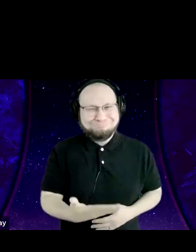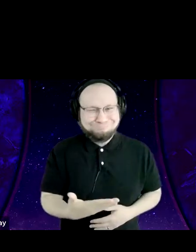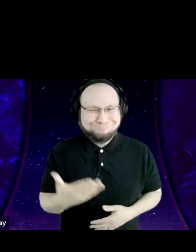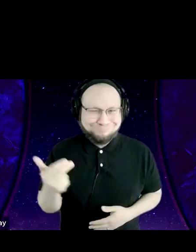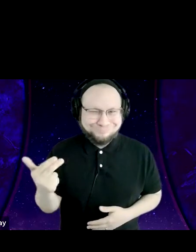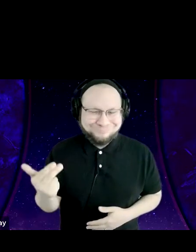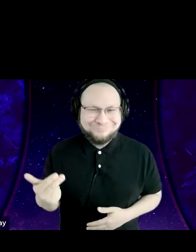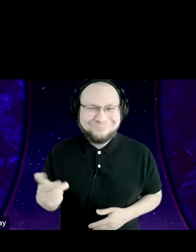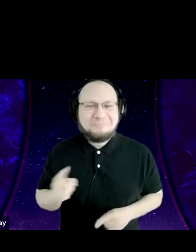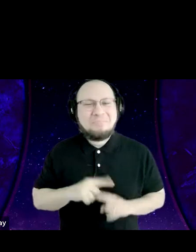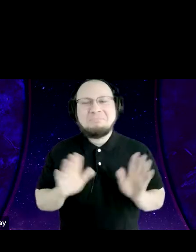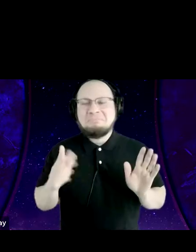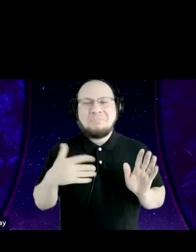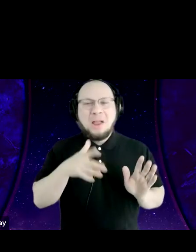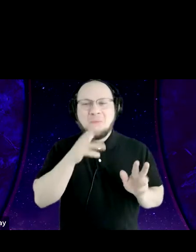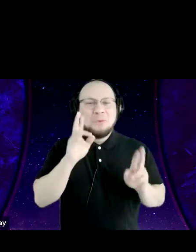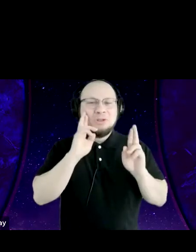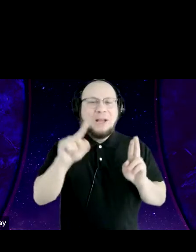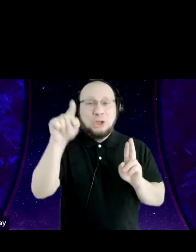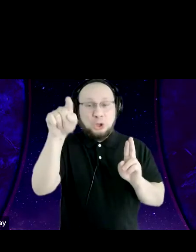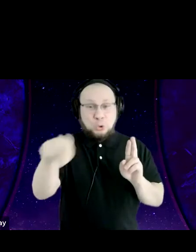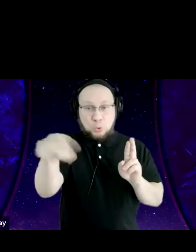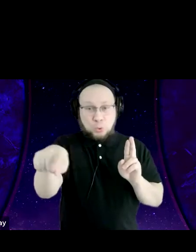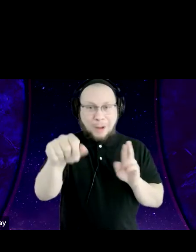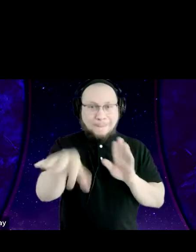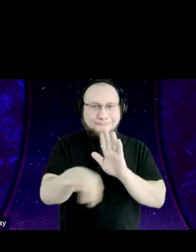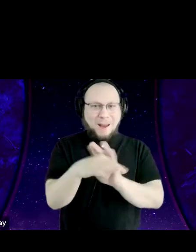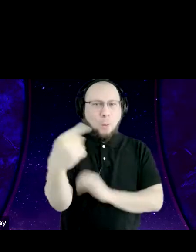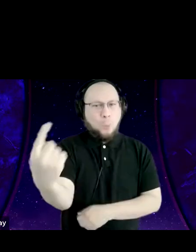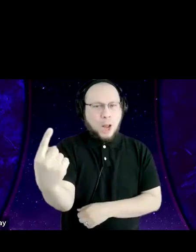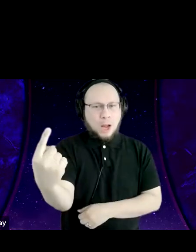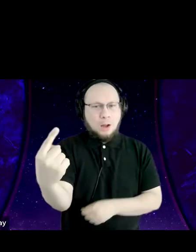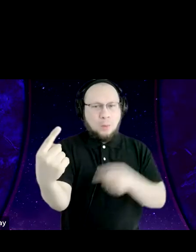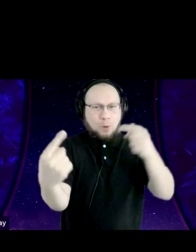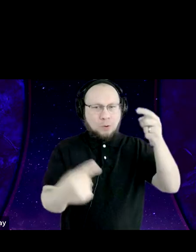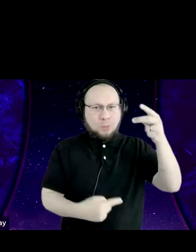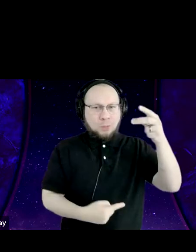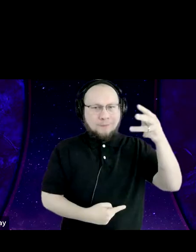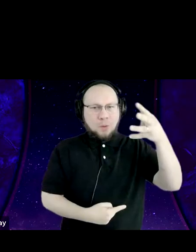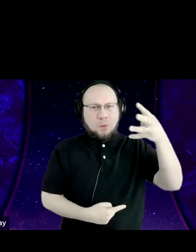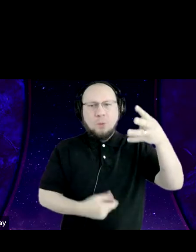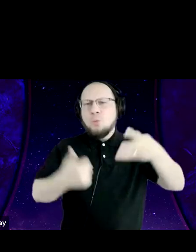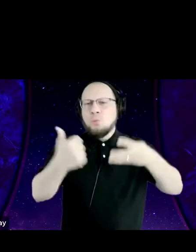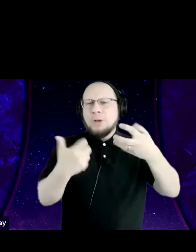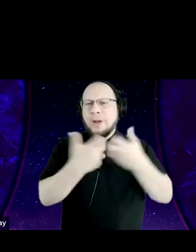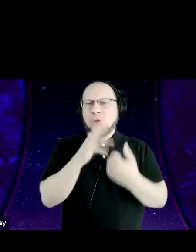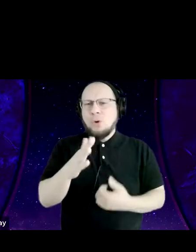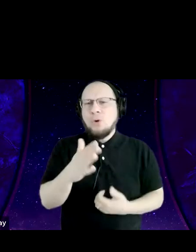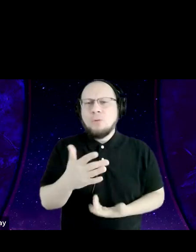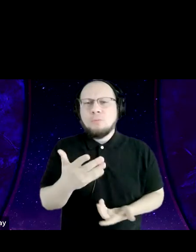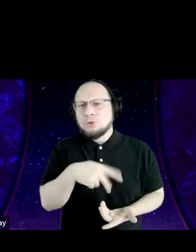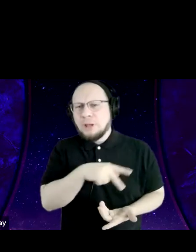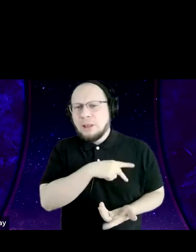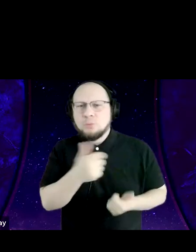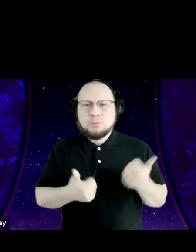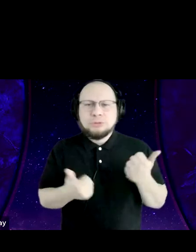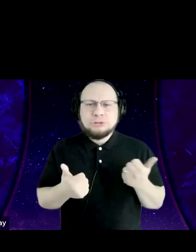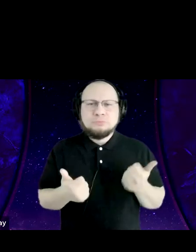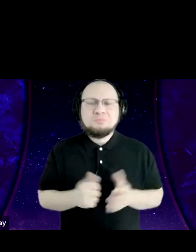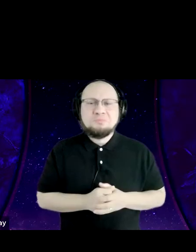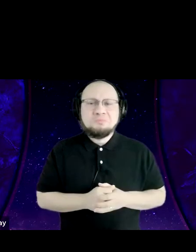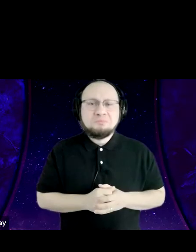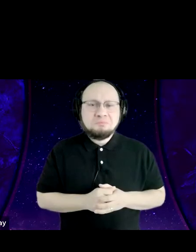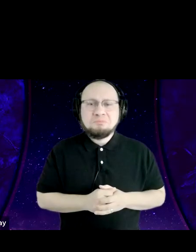but I respect that y'all can only pick one of them. So what are you most feeling right now? I'm loving these responses, and I think we're ready to publish